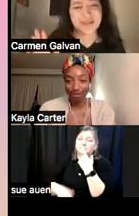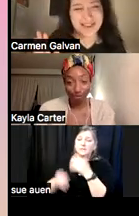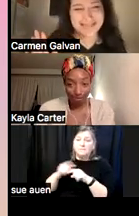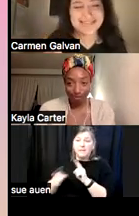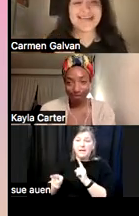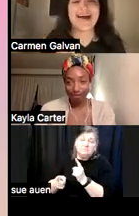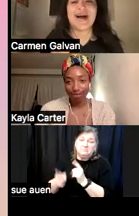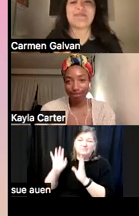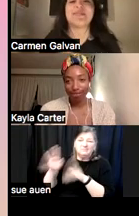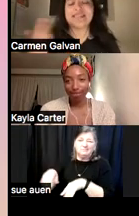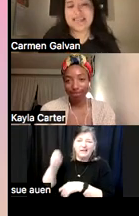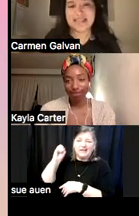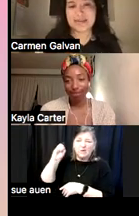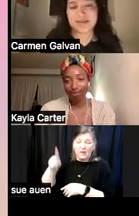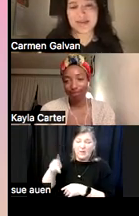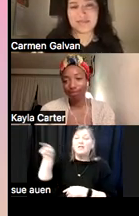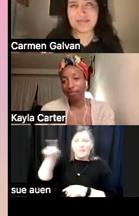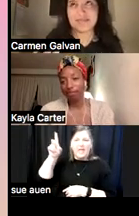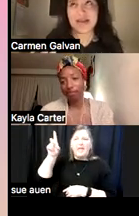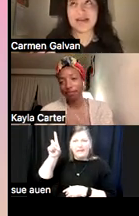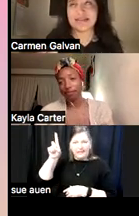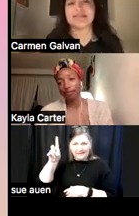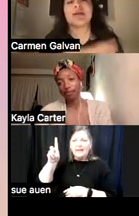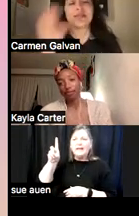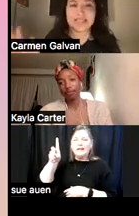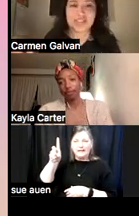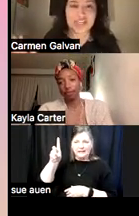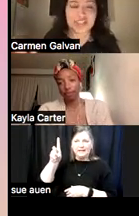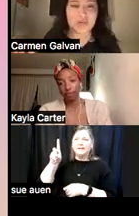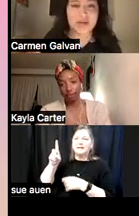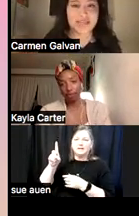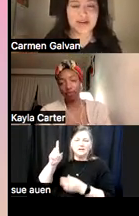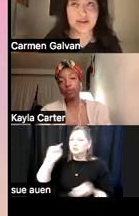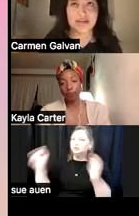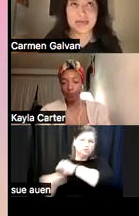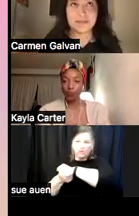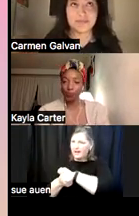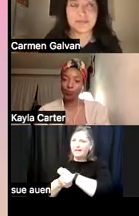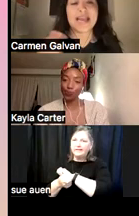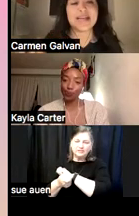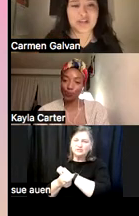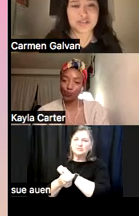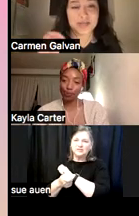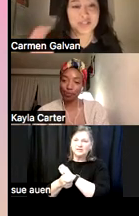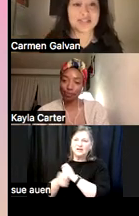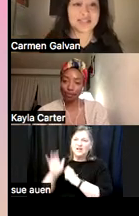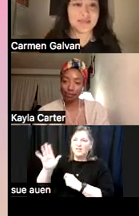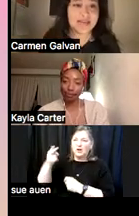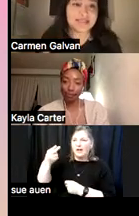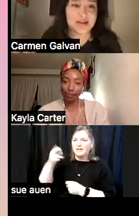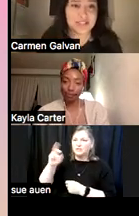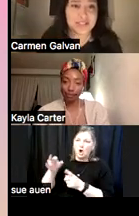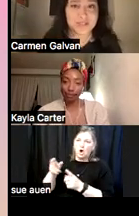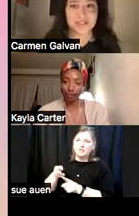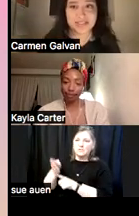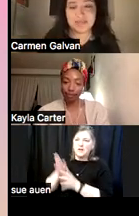but it's okay. They did end up completely changing what their HR specialist had made